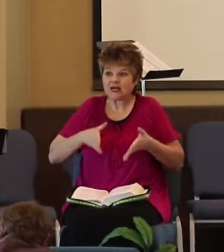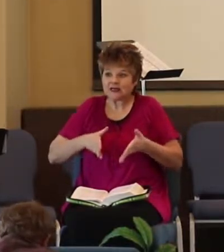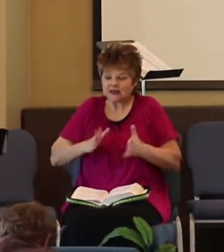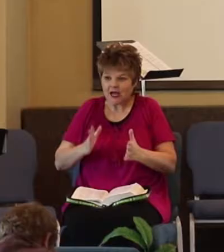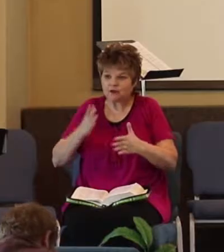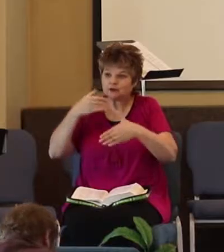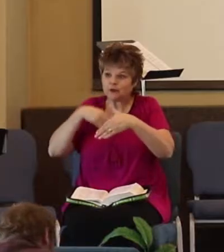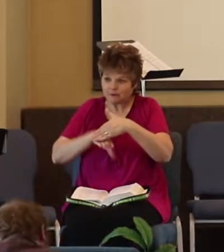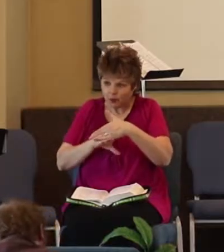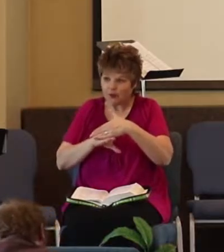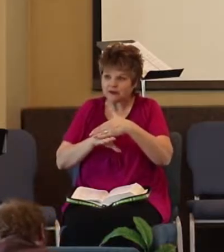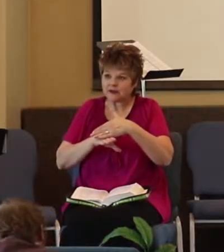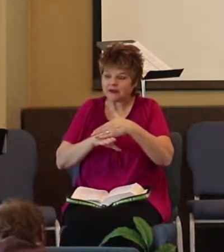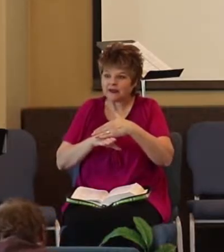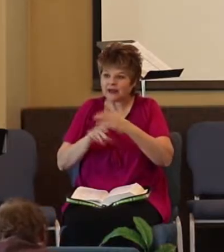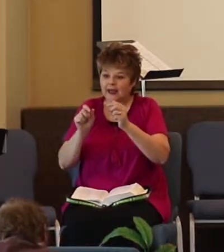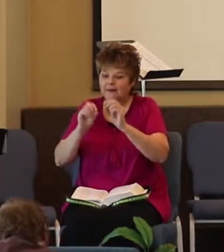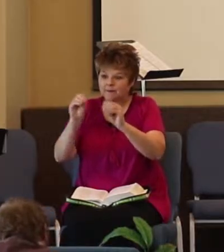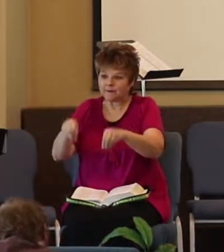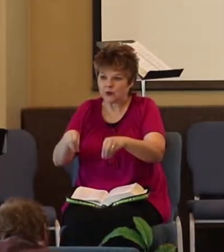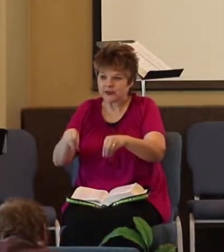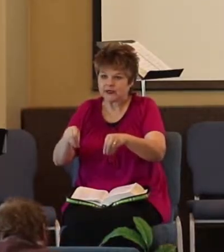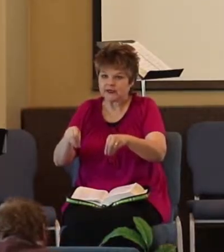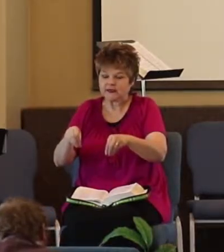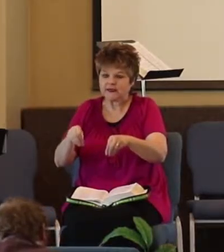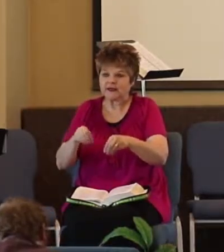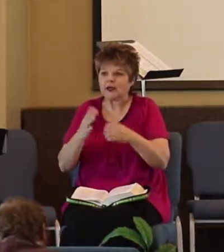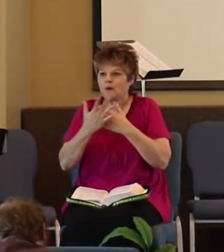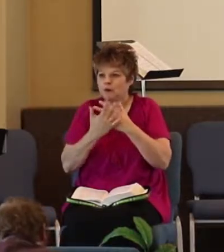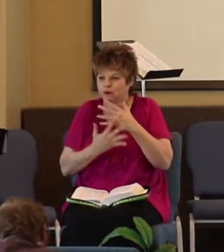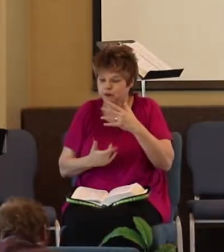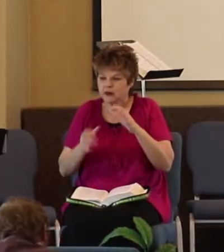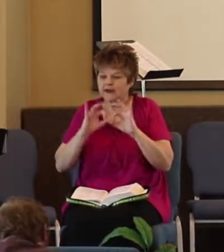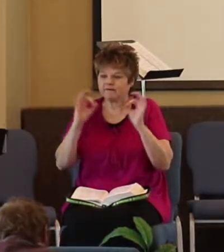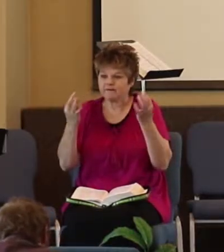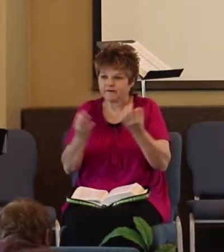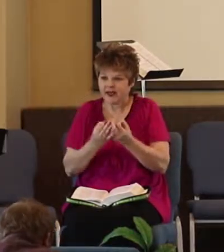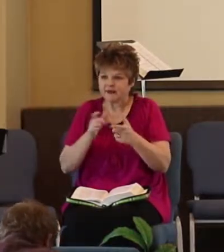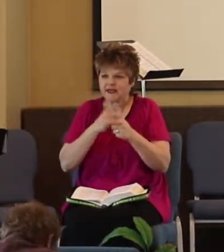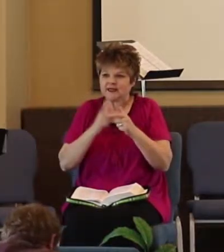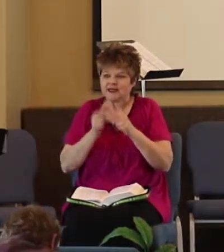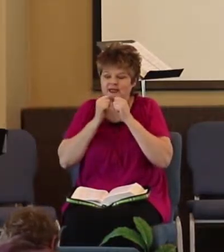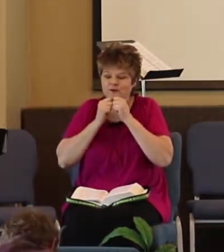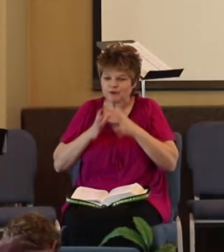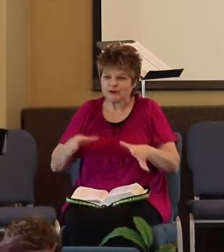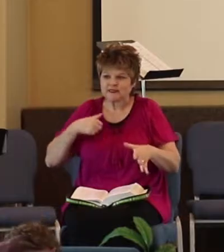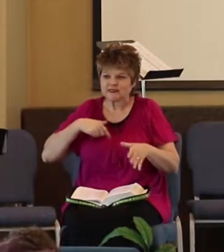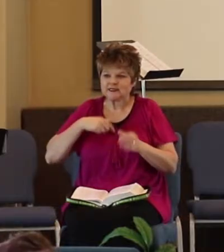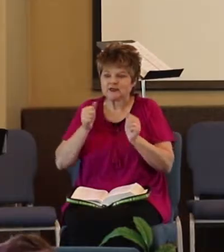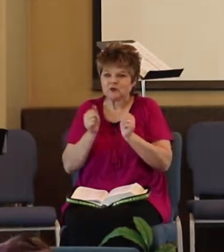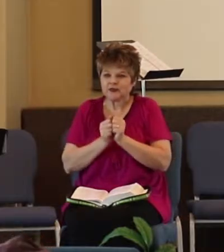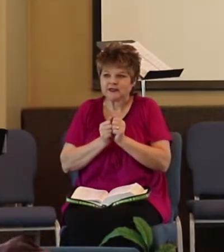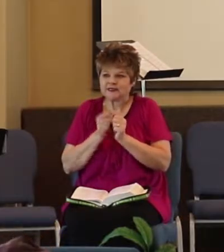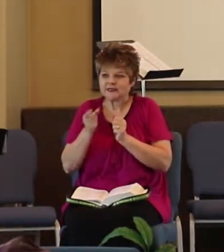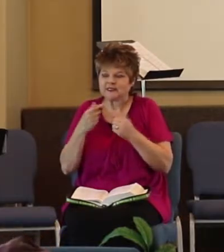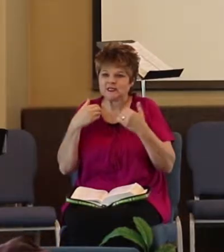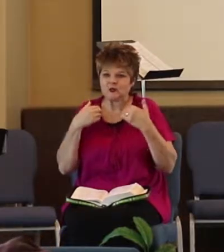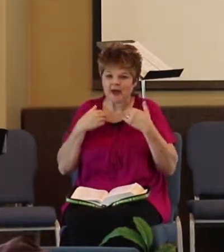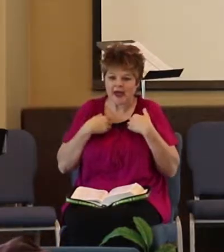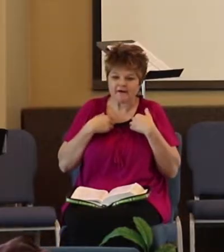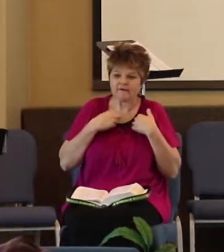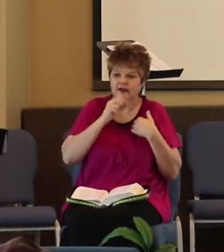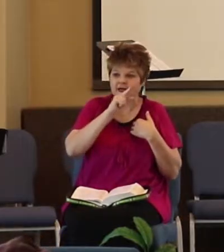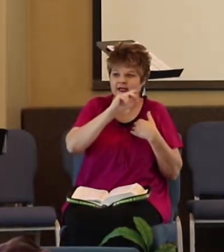birthed and placed in a blood family. And then he blesses us by saying, you have kin, and they're